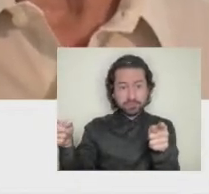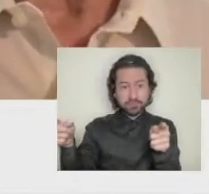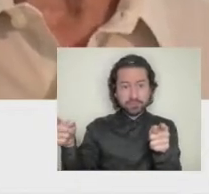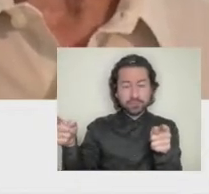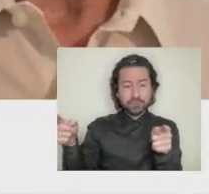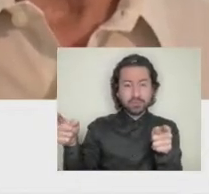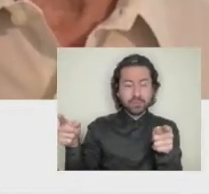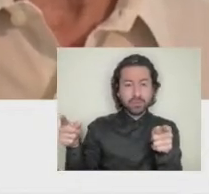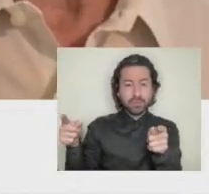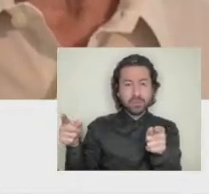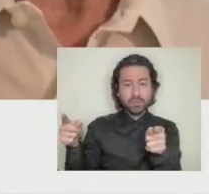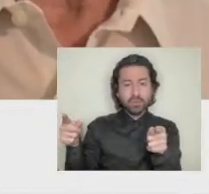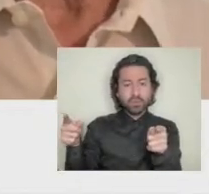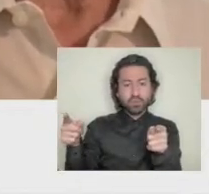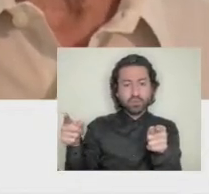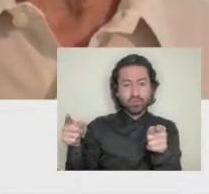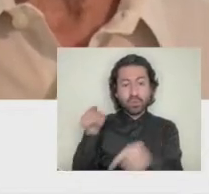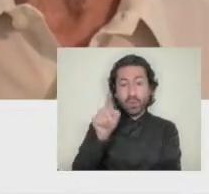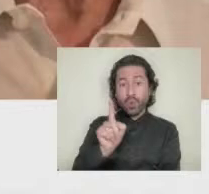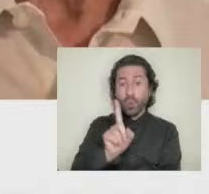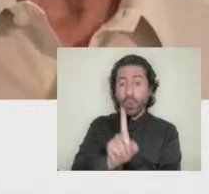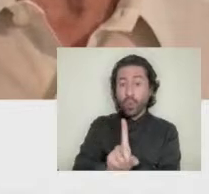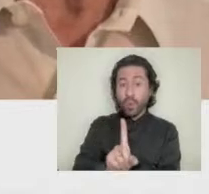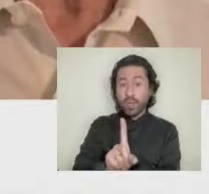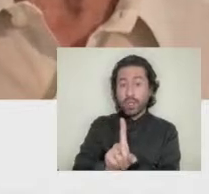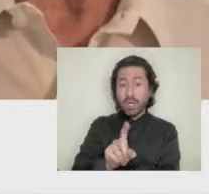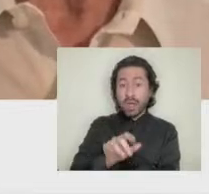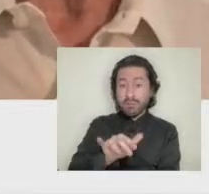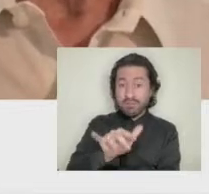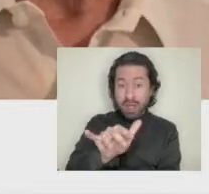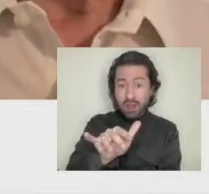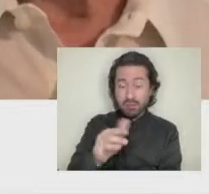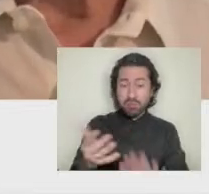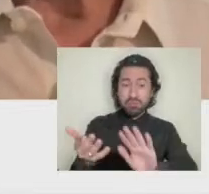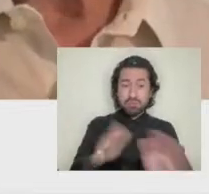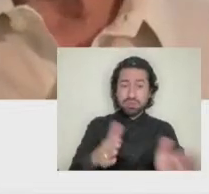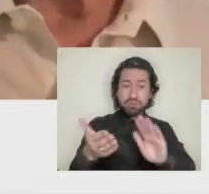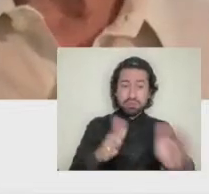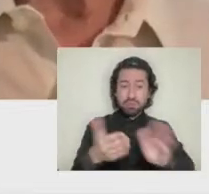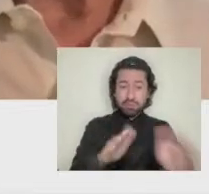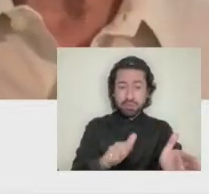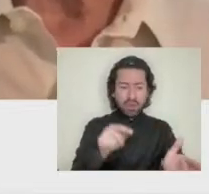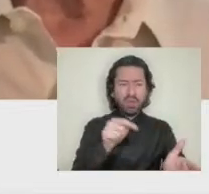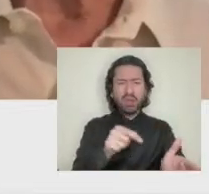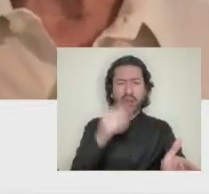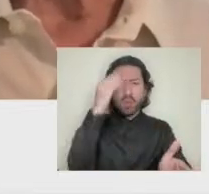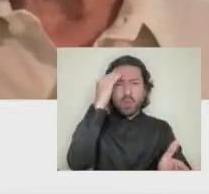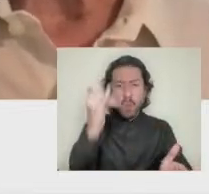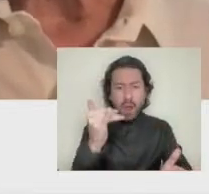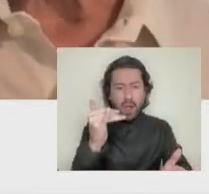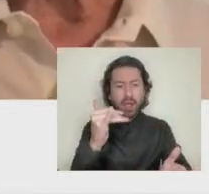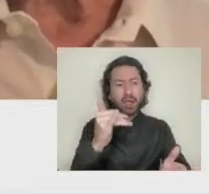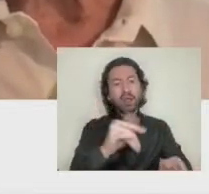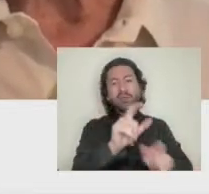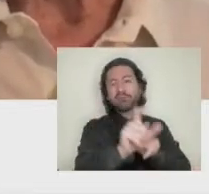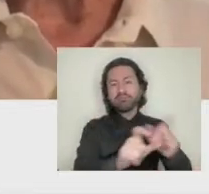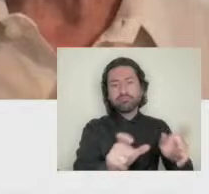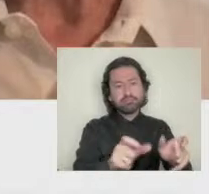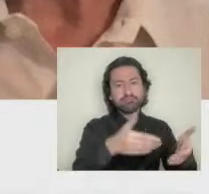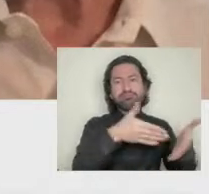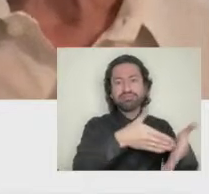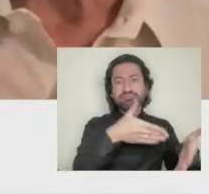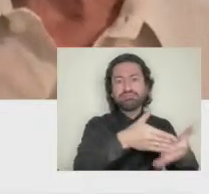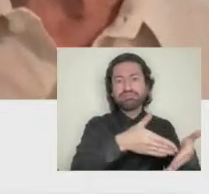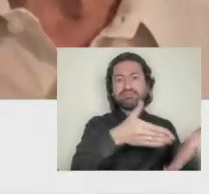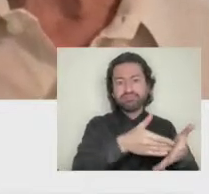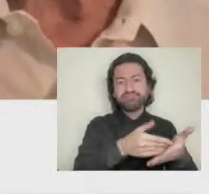excess deaths linked to deprivation in the UK, given that there were about 200,000 during the